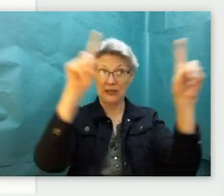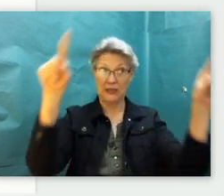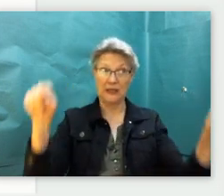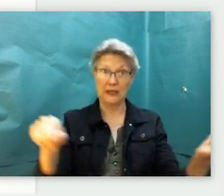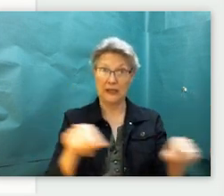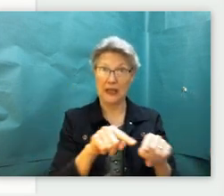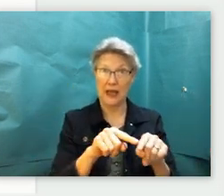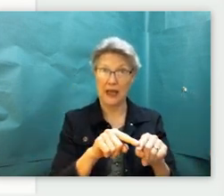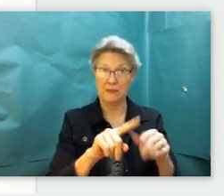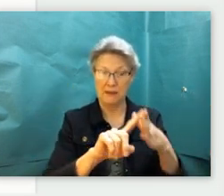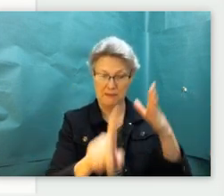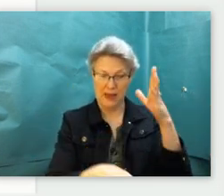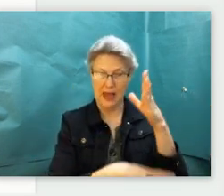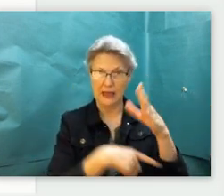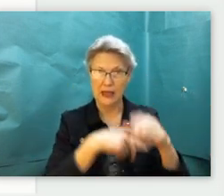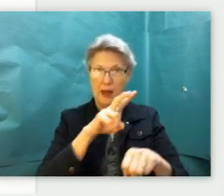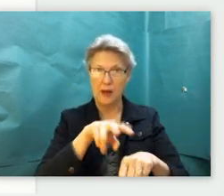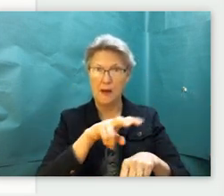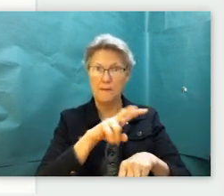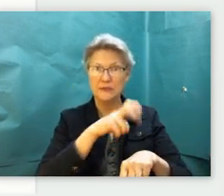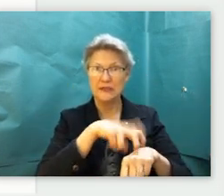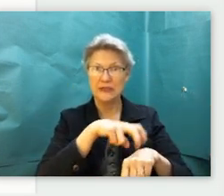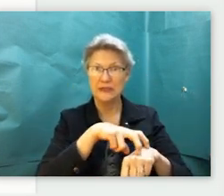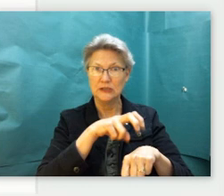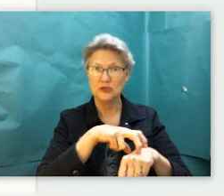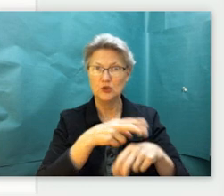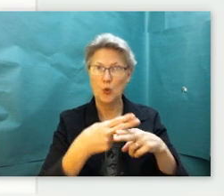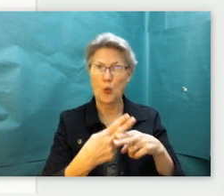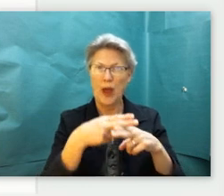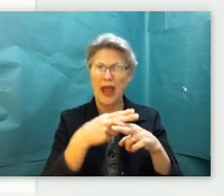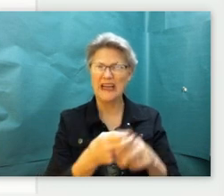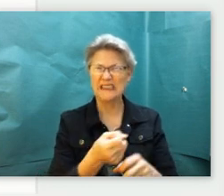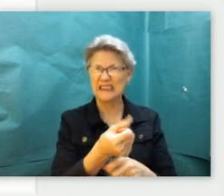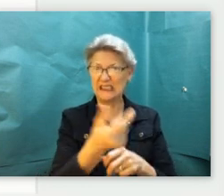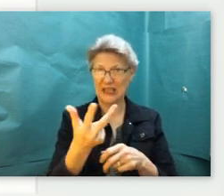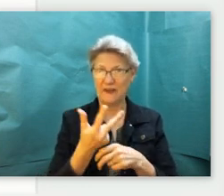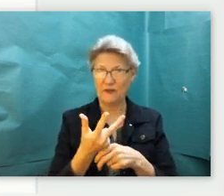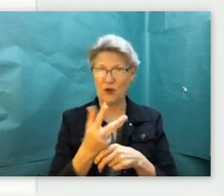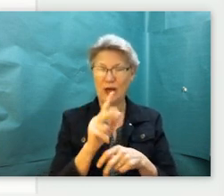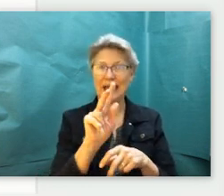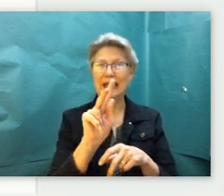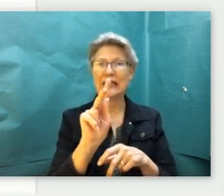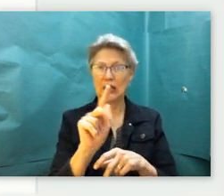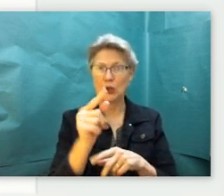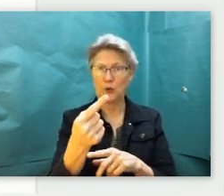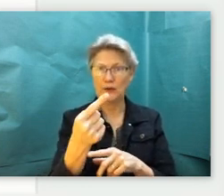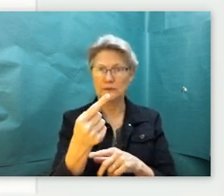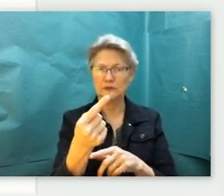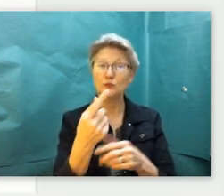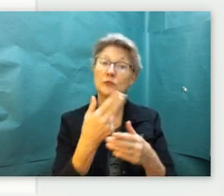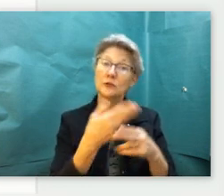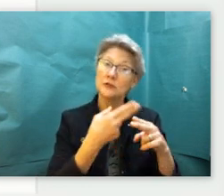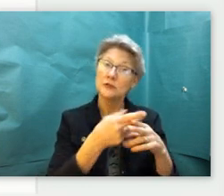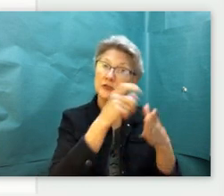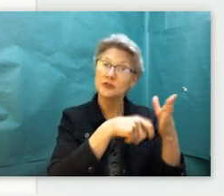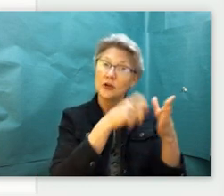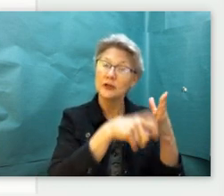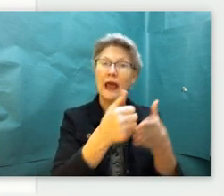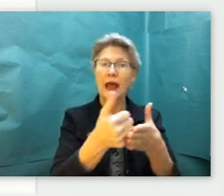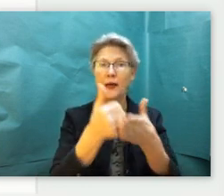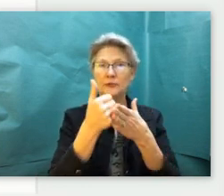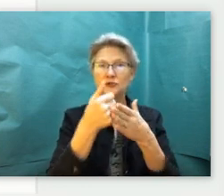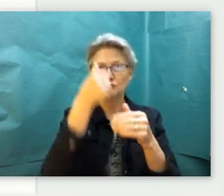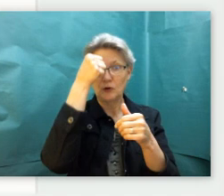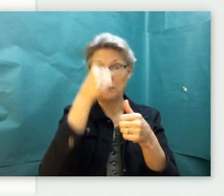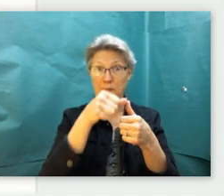of potatoes are going to weigh several kilograms. We can use this chart here to help us remember